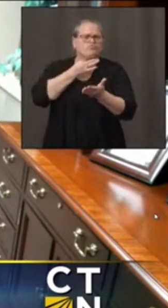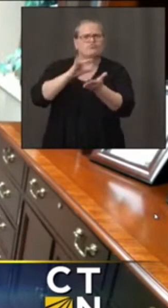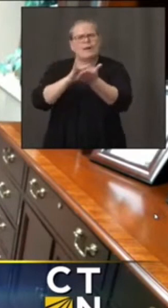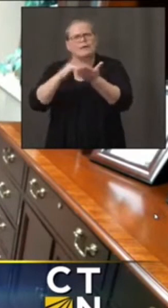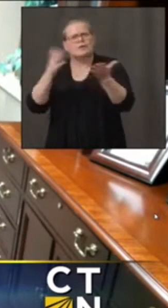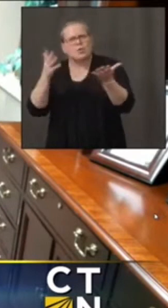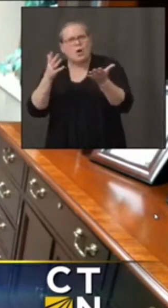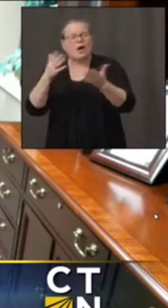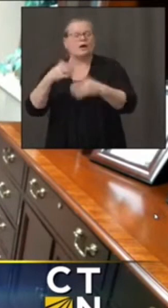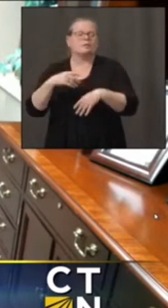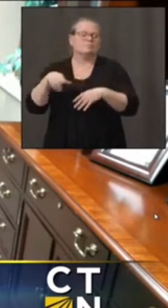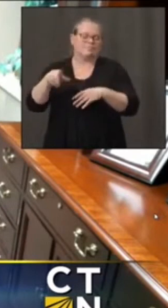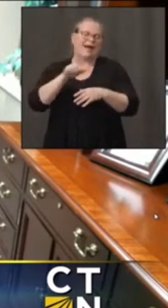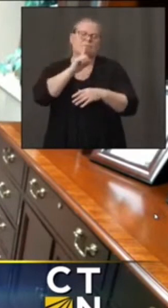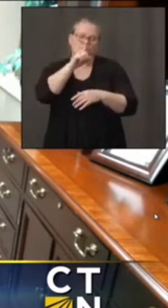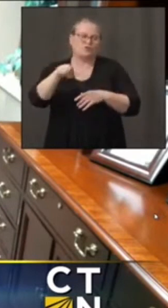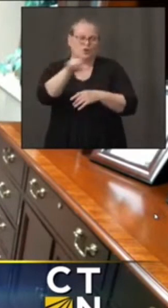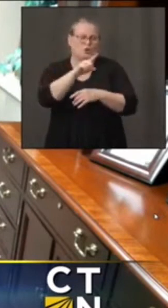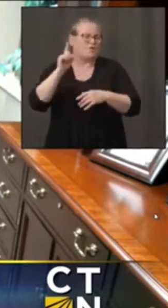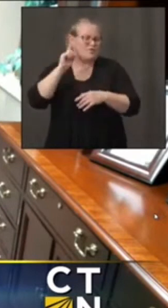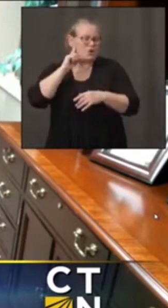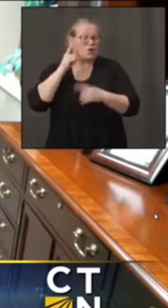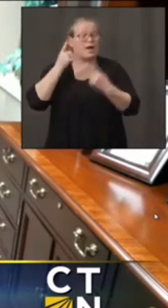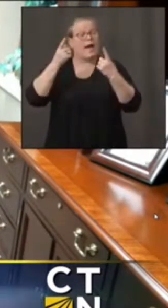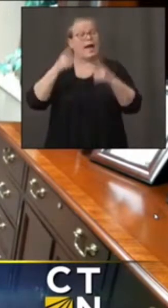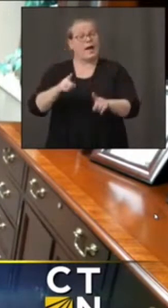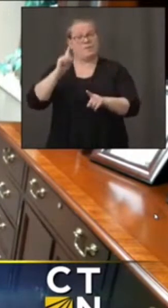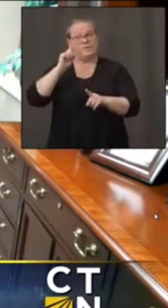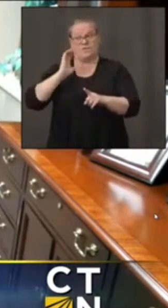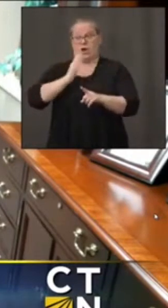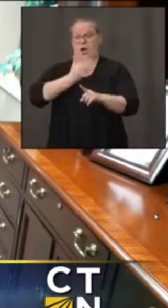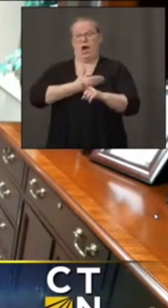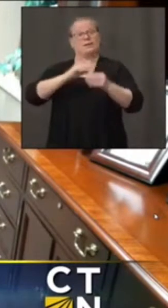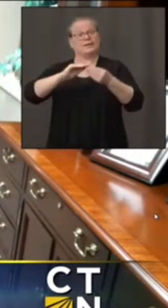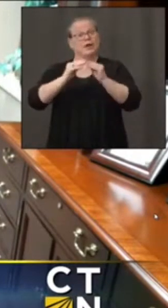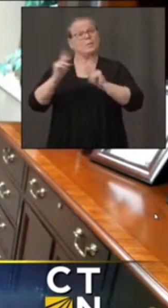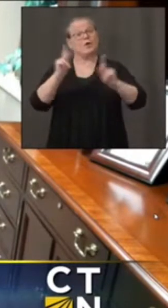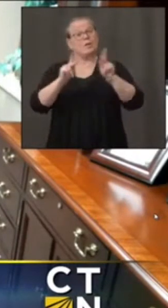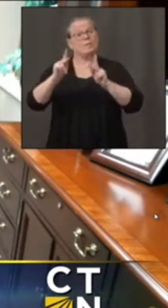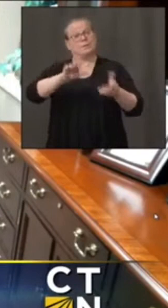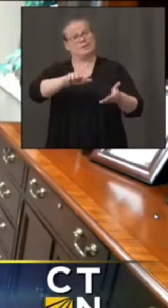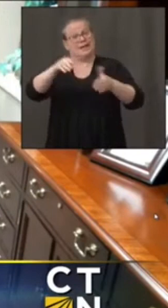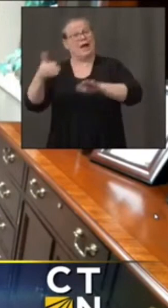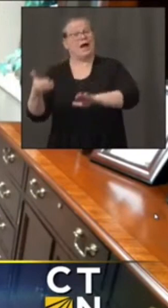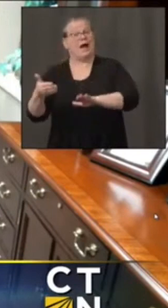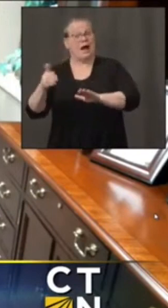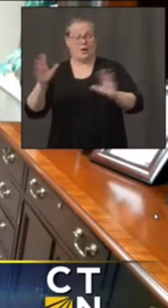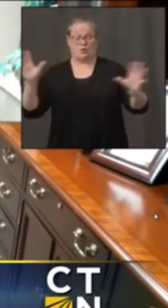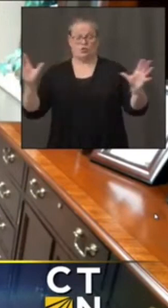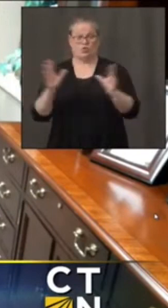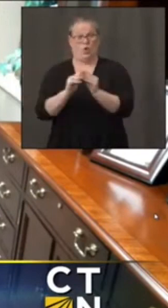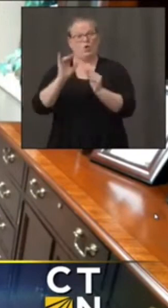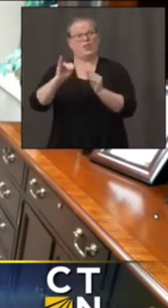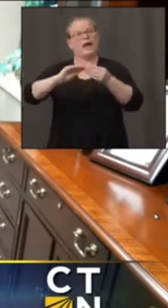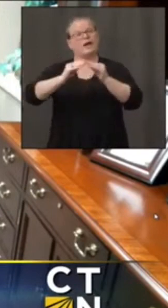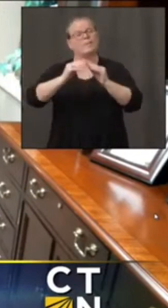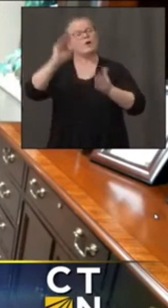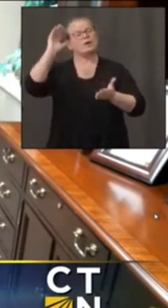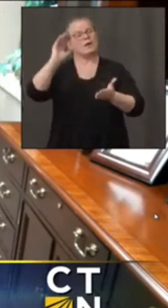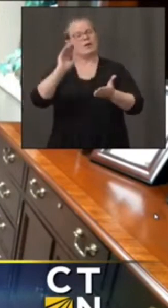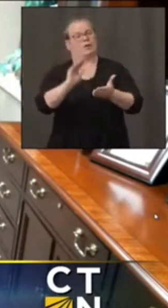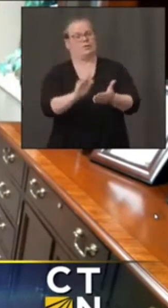the mortality has fallen for us anyway, and I think this is true for most health systems across the state and in New